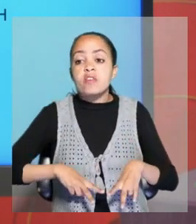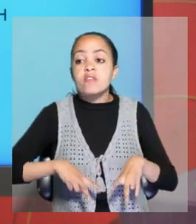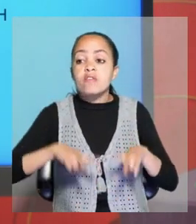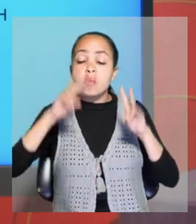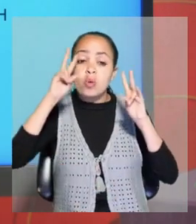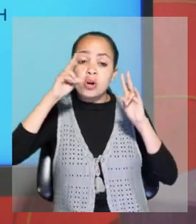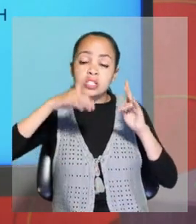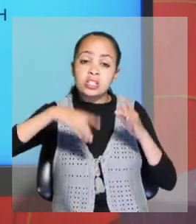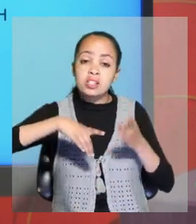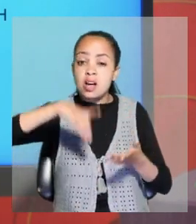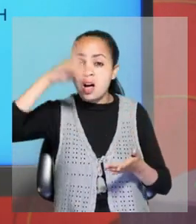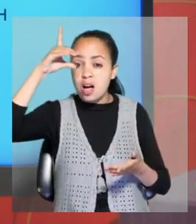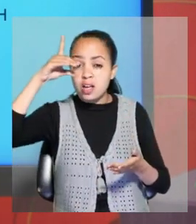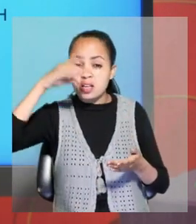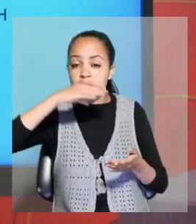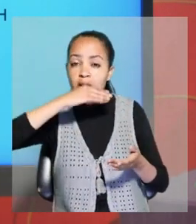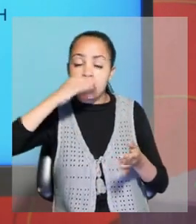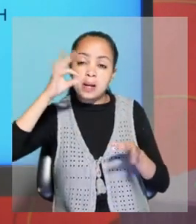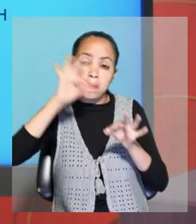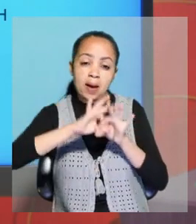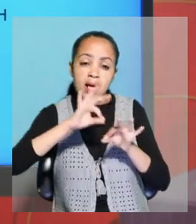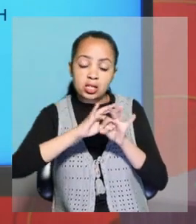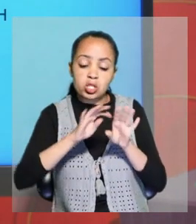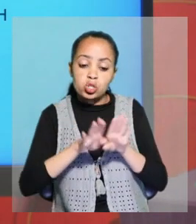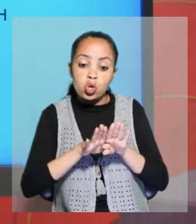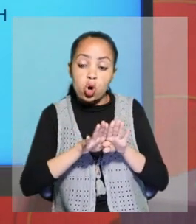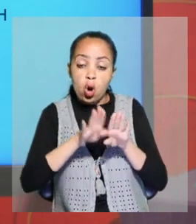become high and the plants